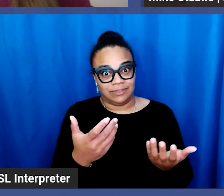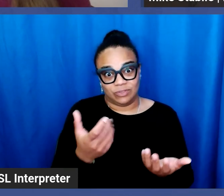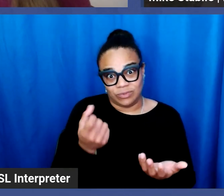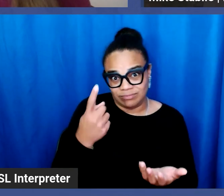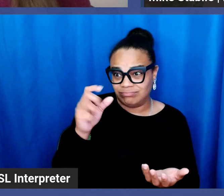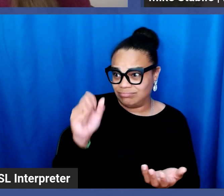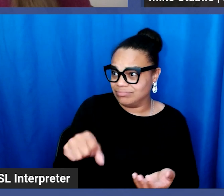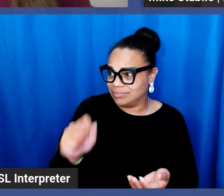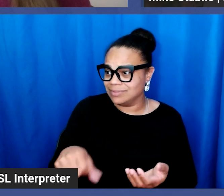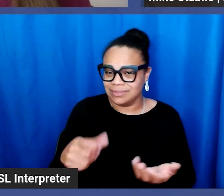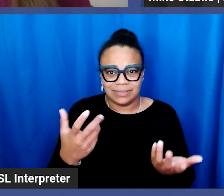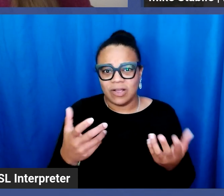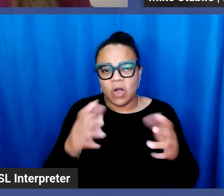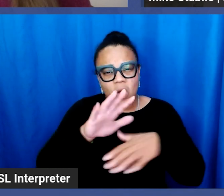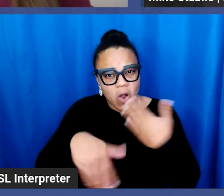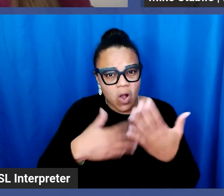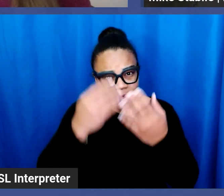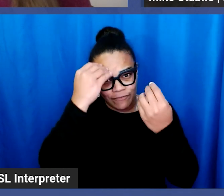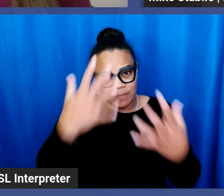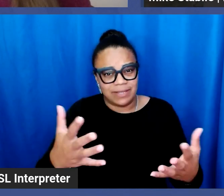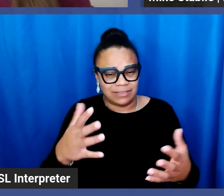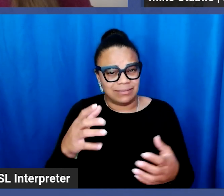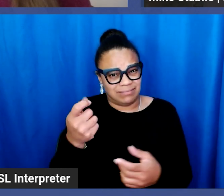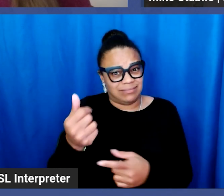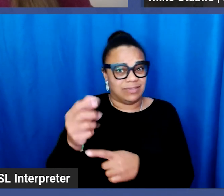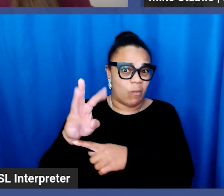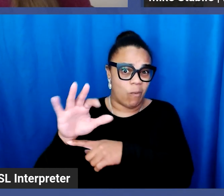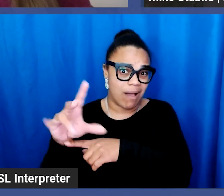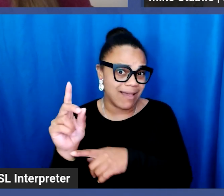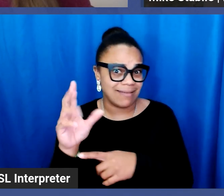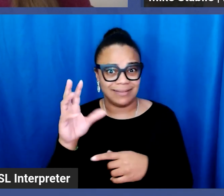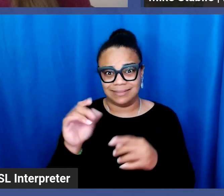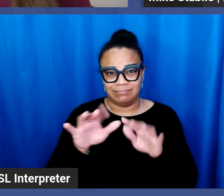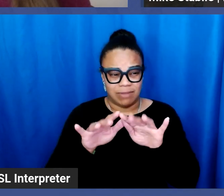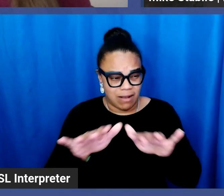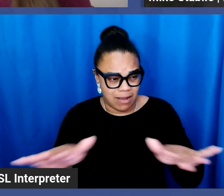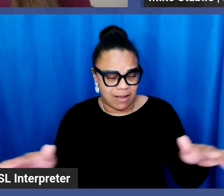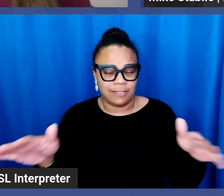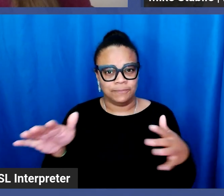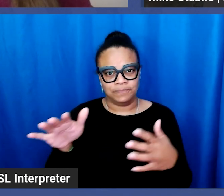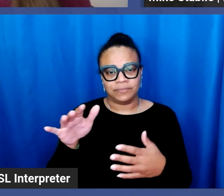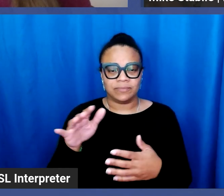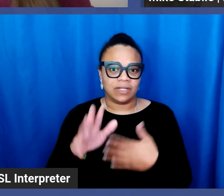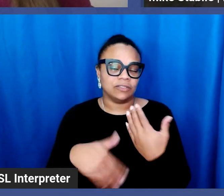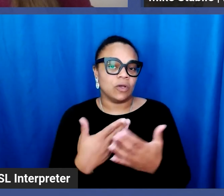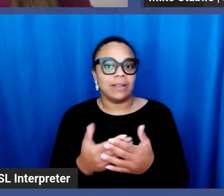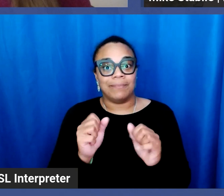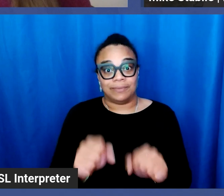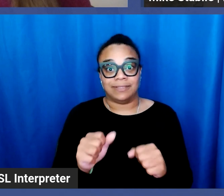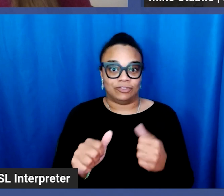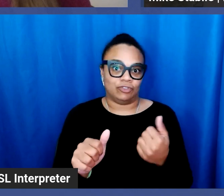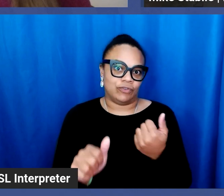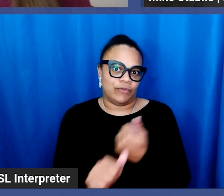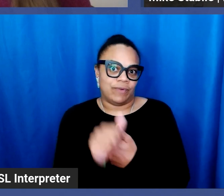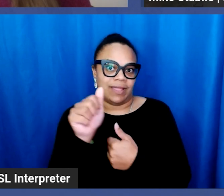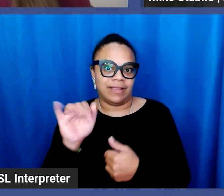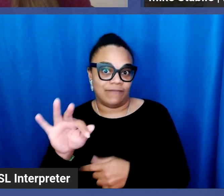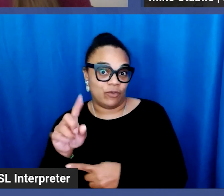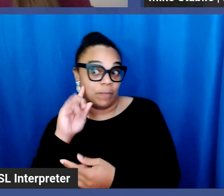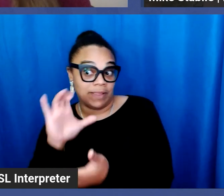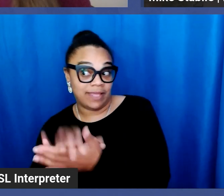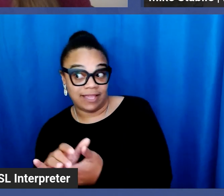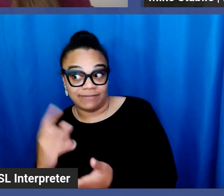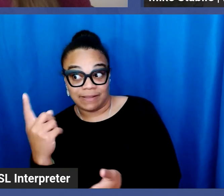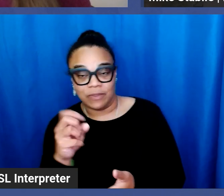wild and woolly. Science is wild and woolly. It is all a potential threat. It is all potentially dangerous to people who believe one thing or